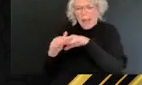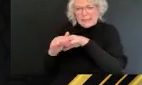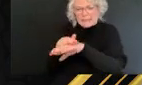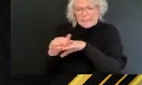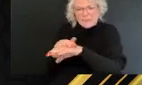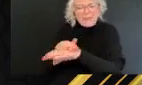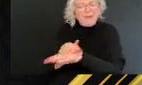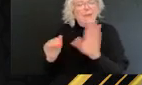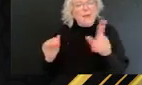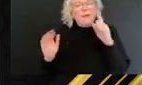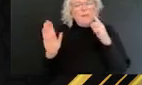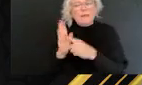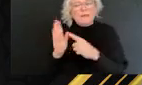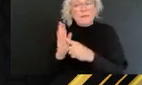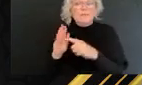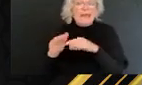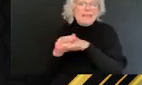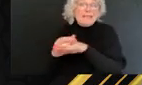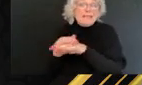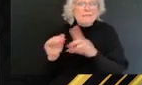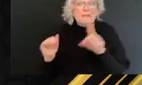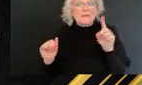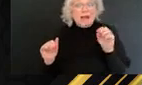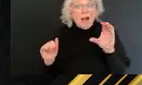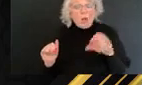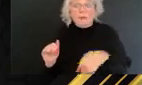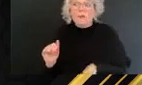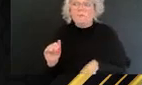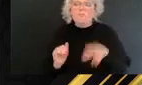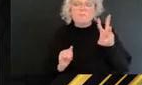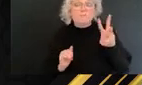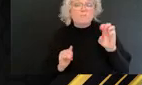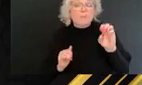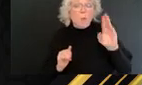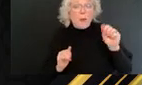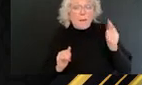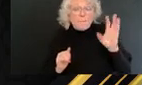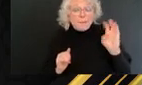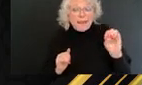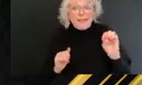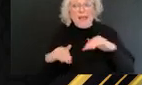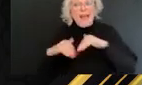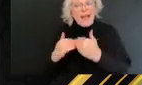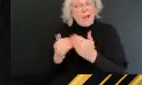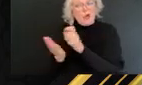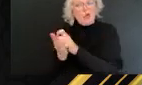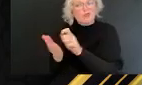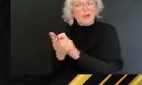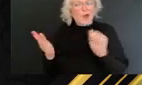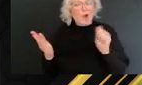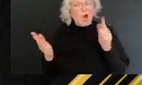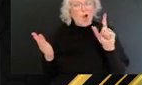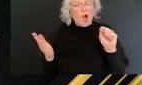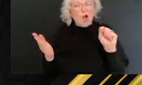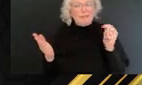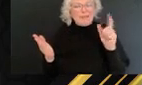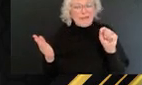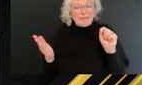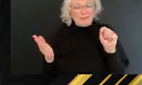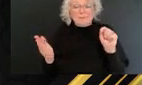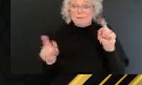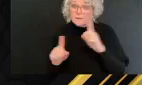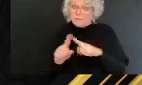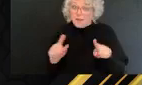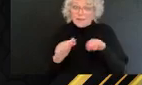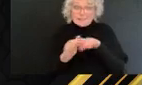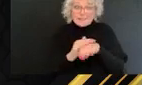accessibility, such as creating accessible documents, web pages, and understanding how to write effective alt text.